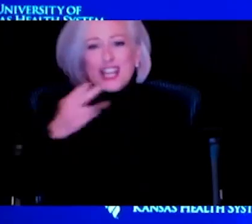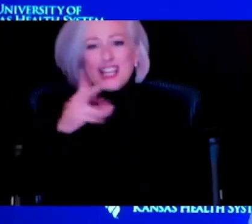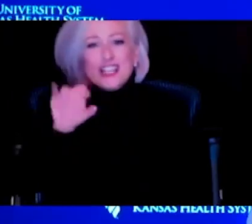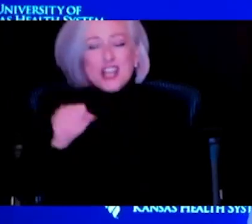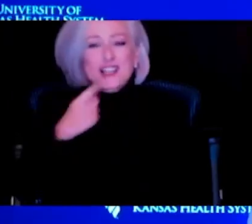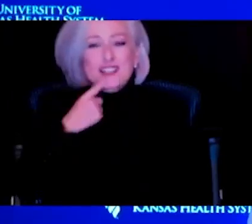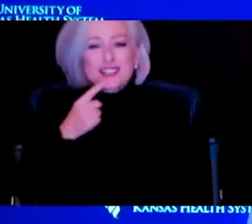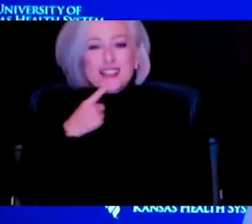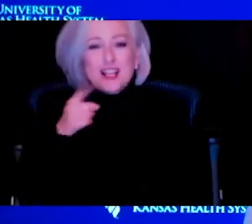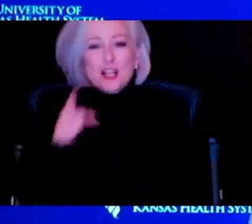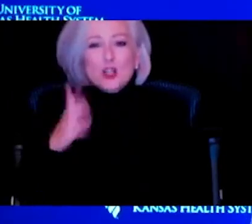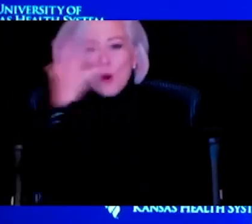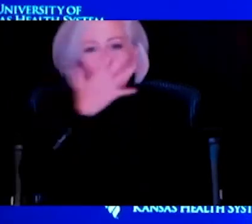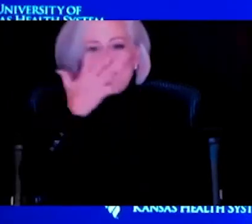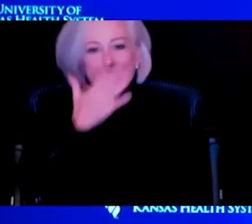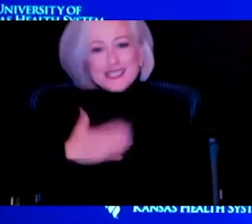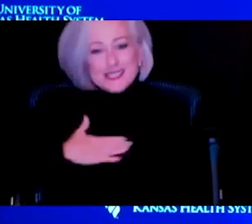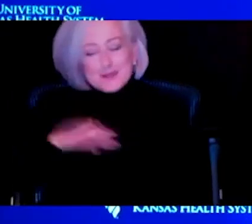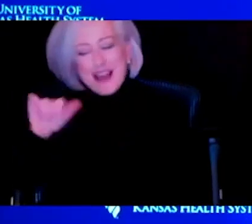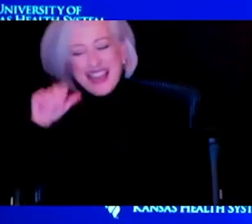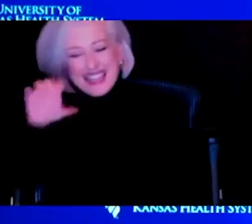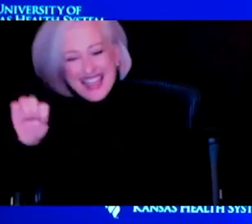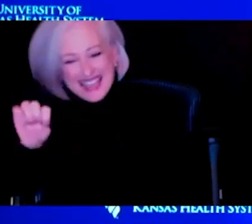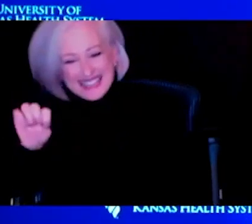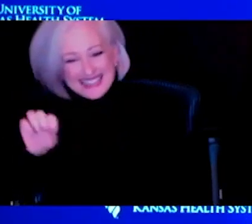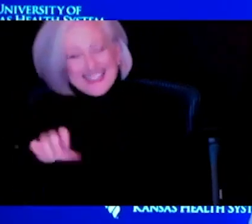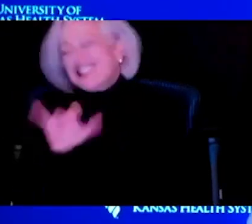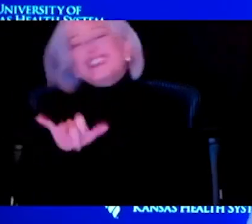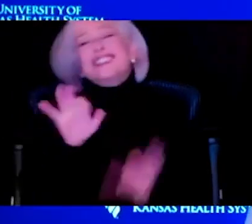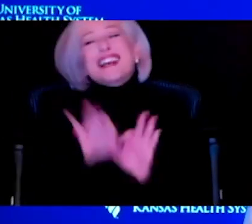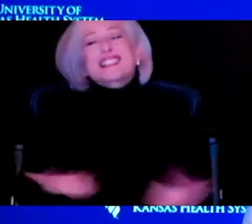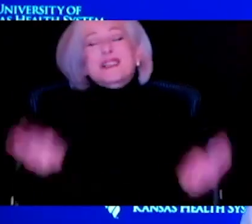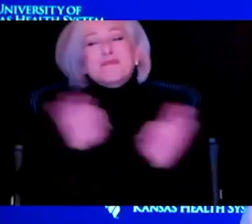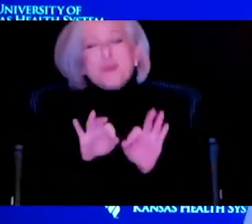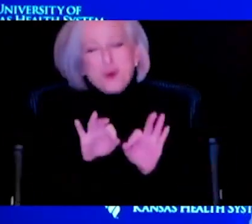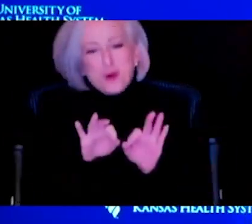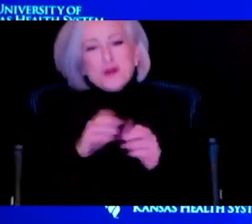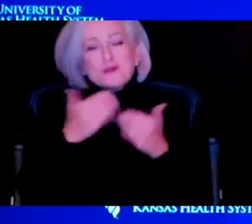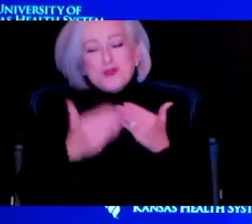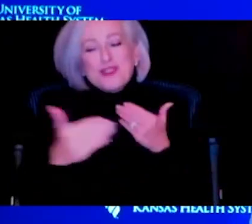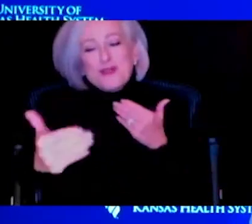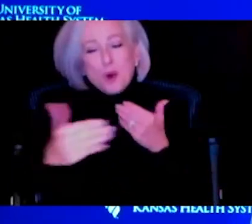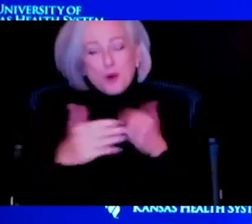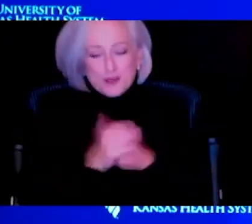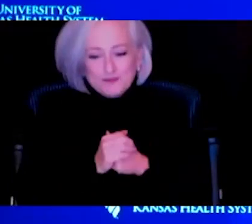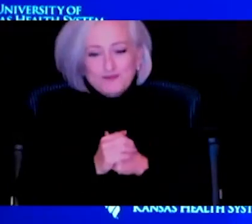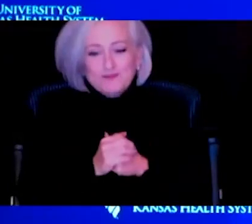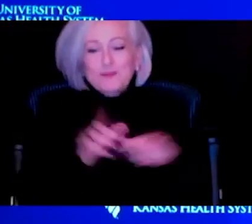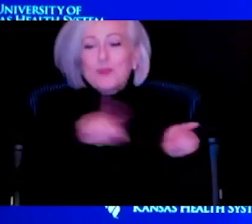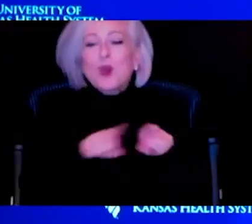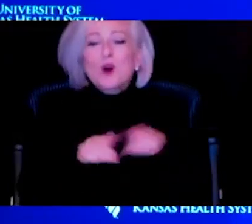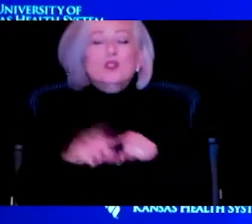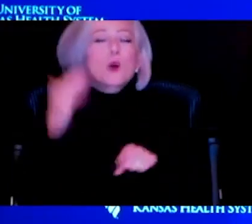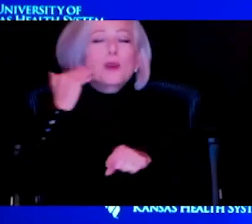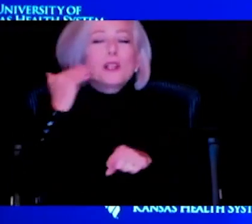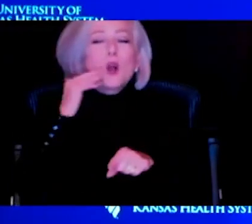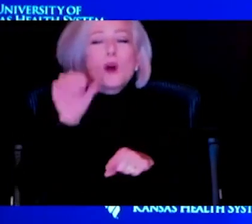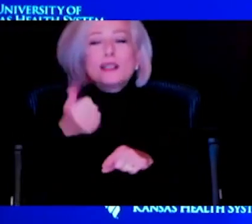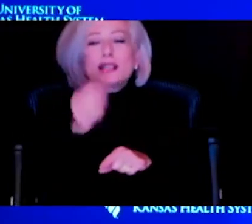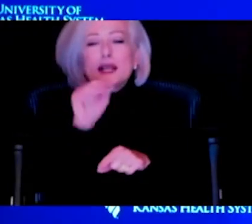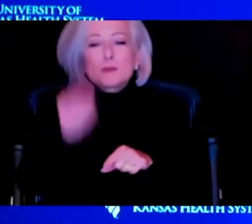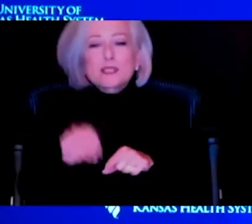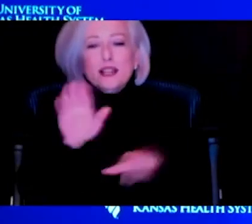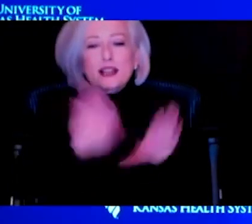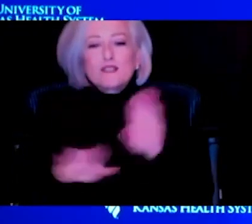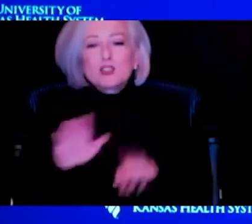face is my case." So I think that's going to be important moving forward. The other thing is we know that about 10% of children 5 to 11